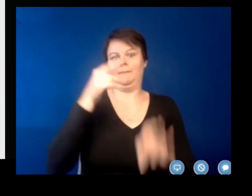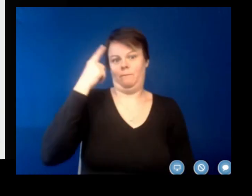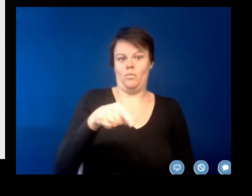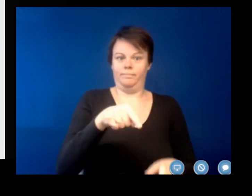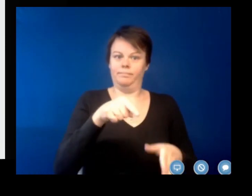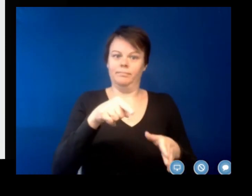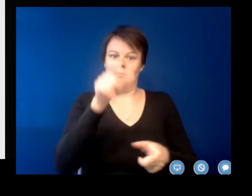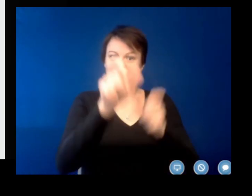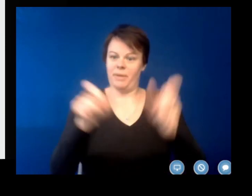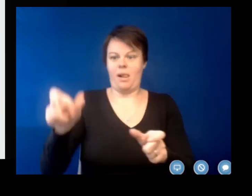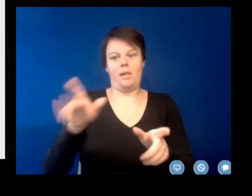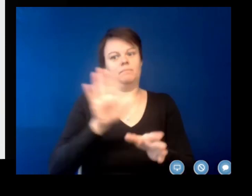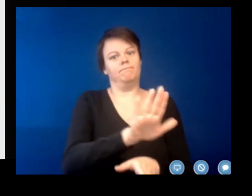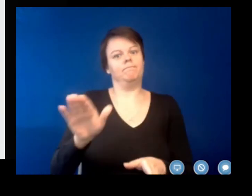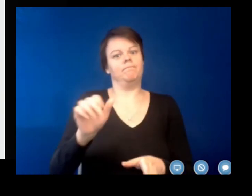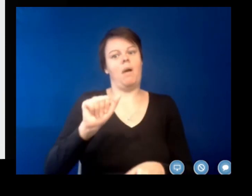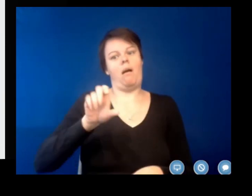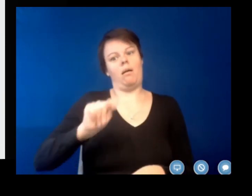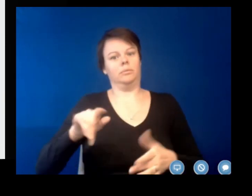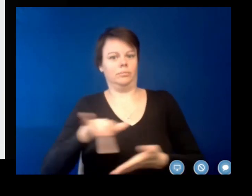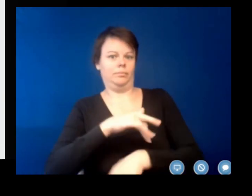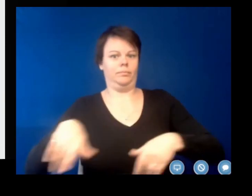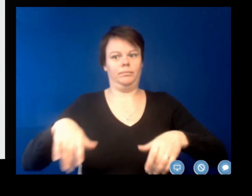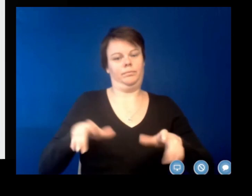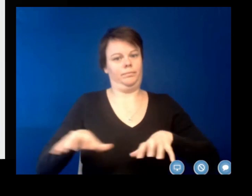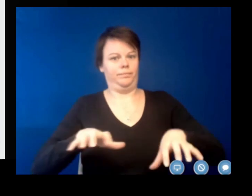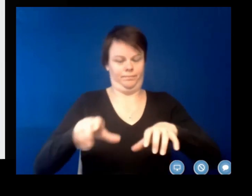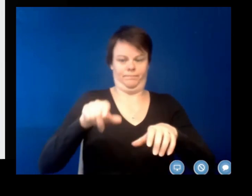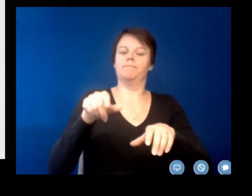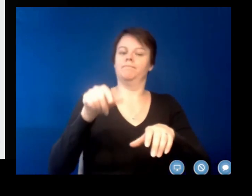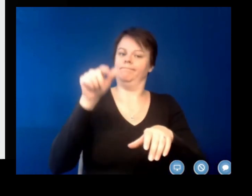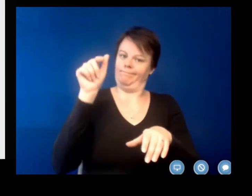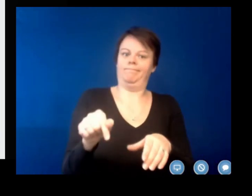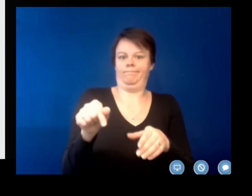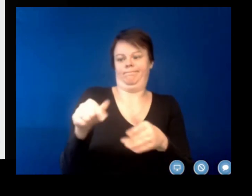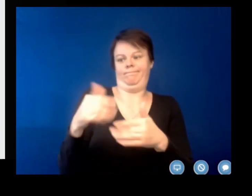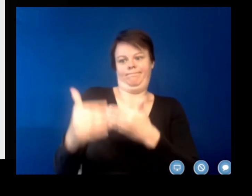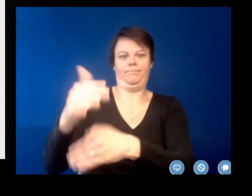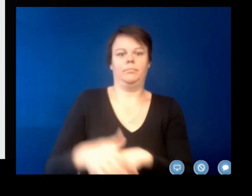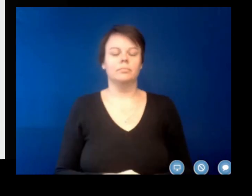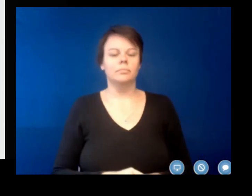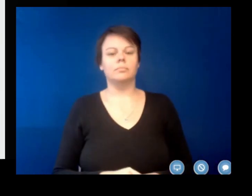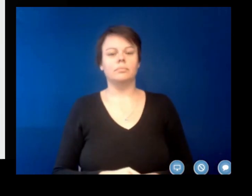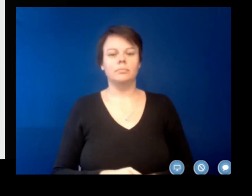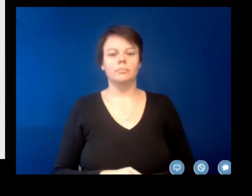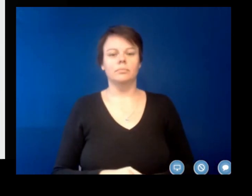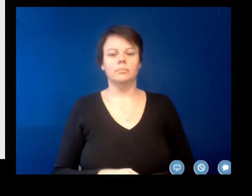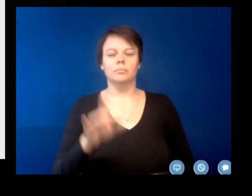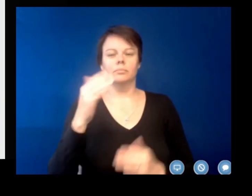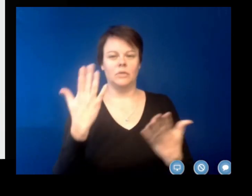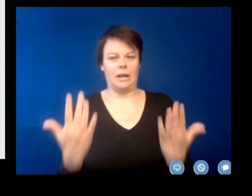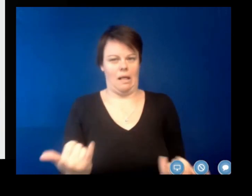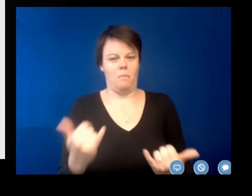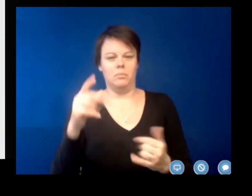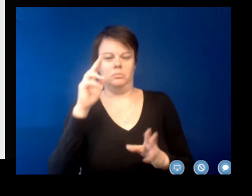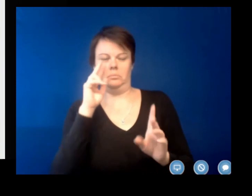global learning approach, I see my work in the community of scholars like